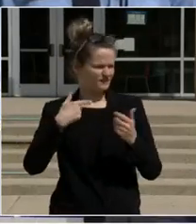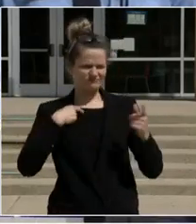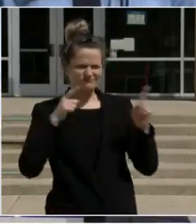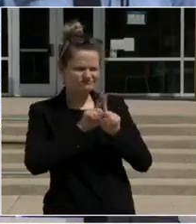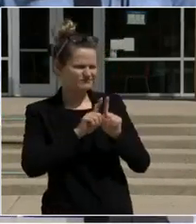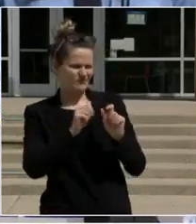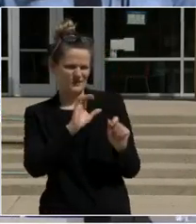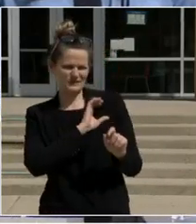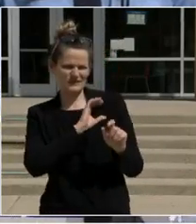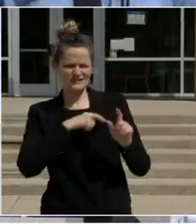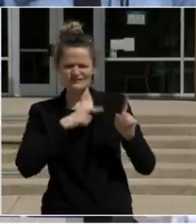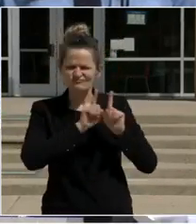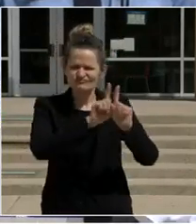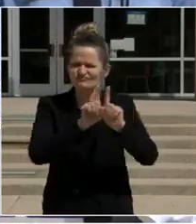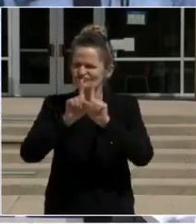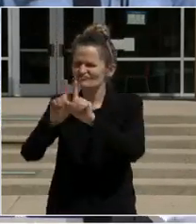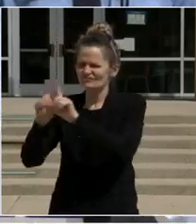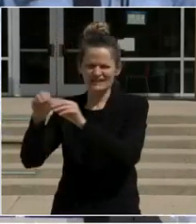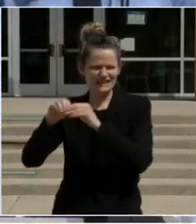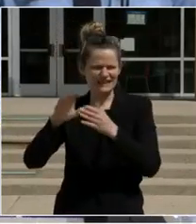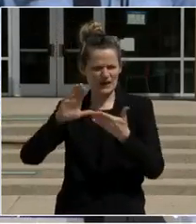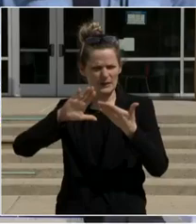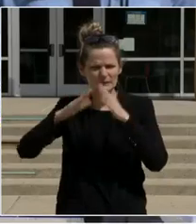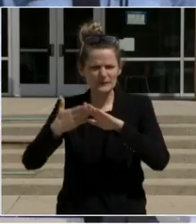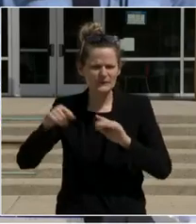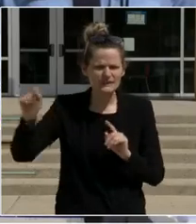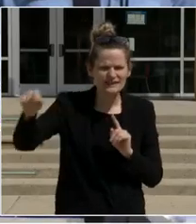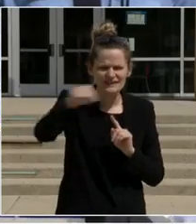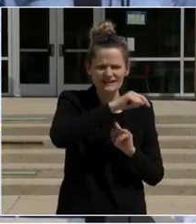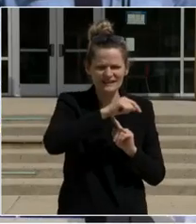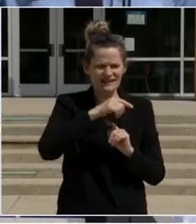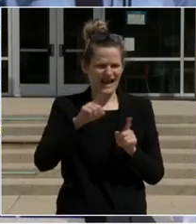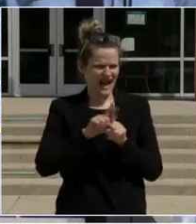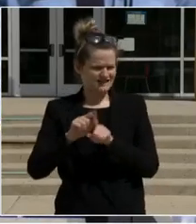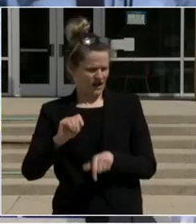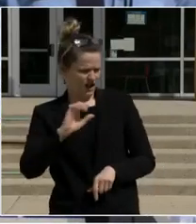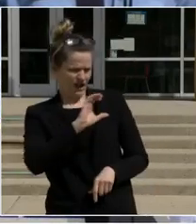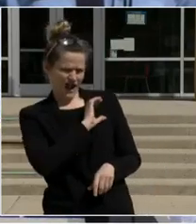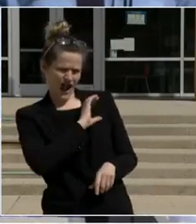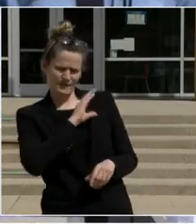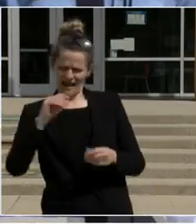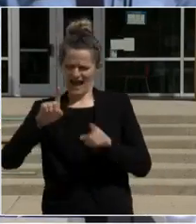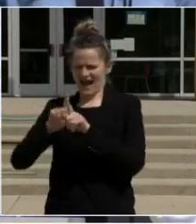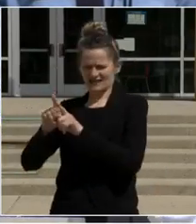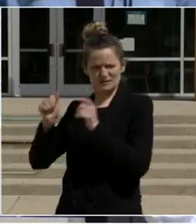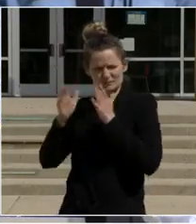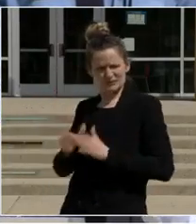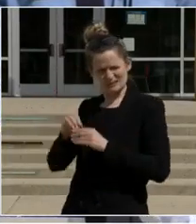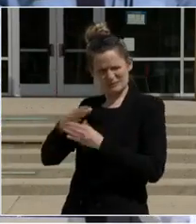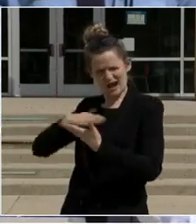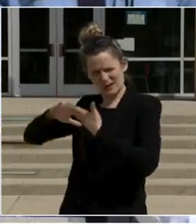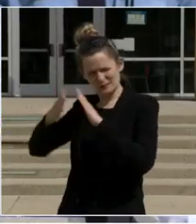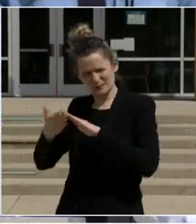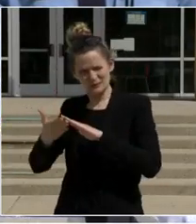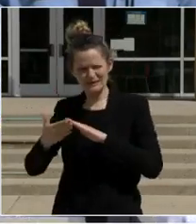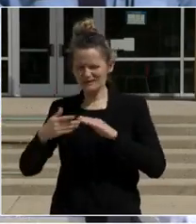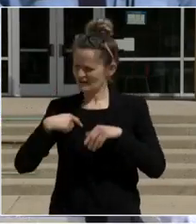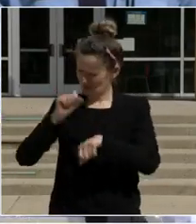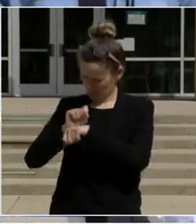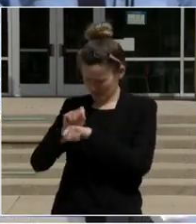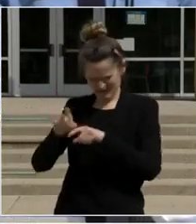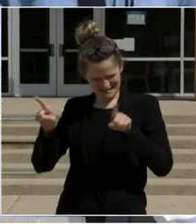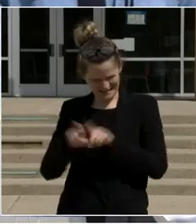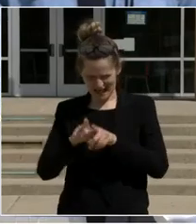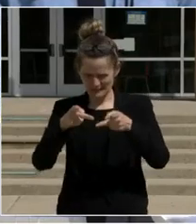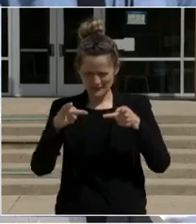in the same city where I was born and raised means so much to me. I am personally invested in being the best version of myself and